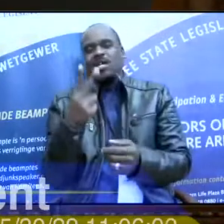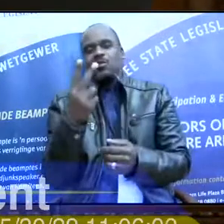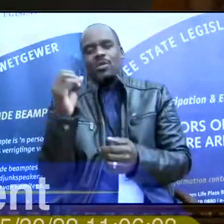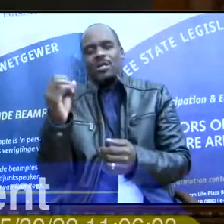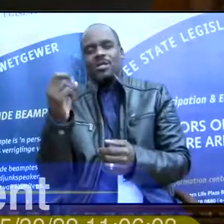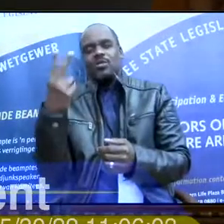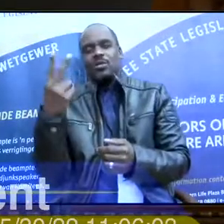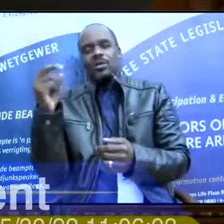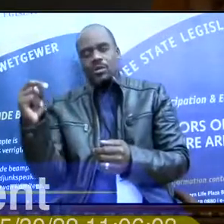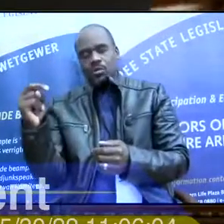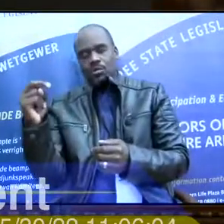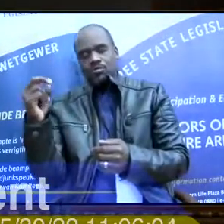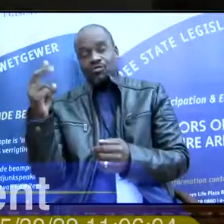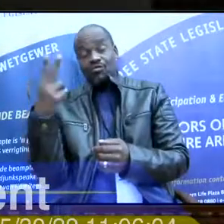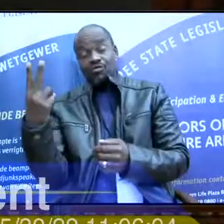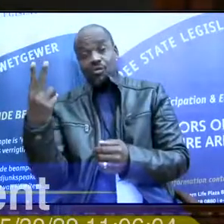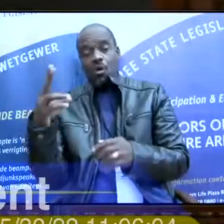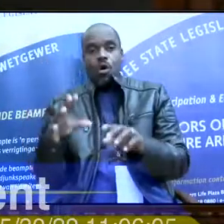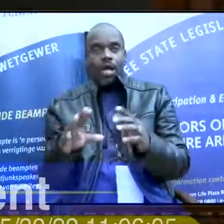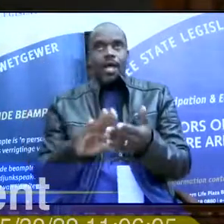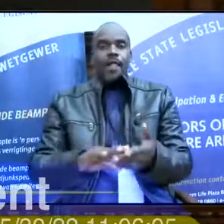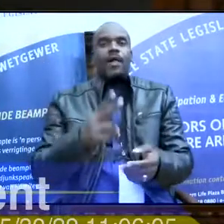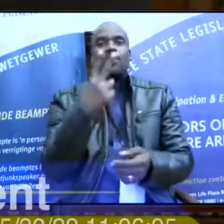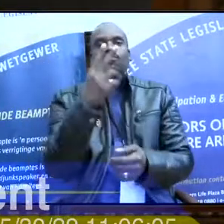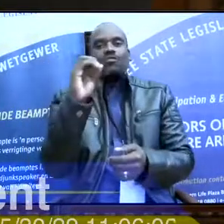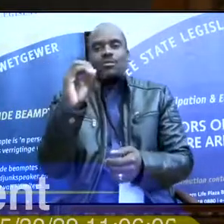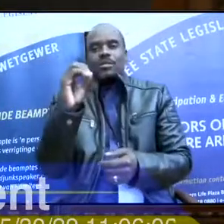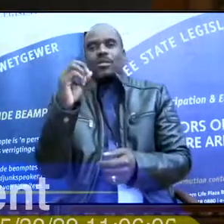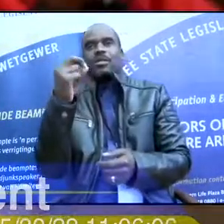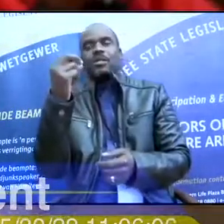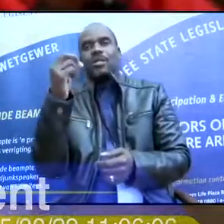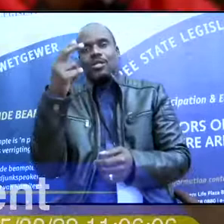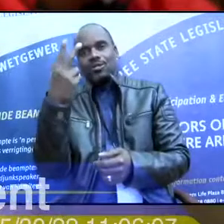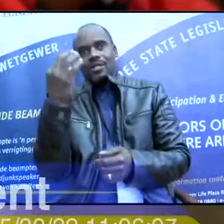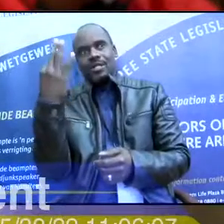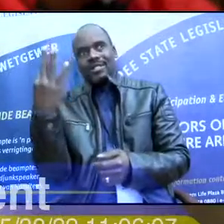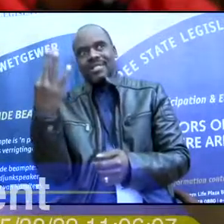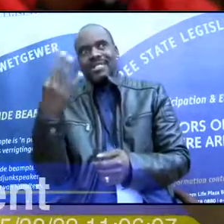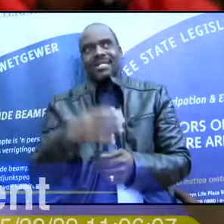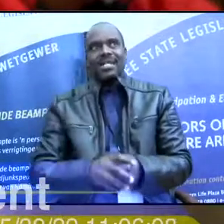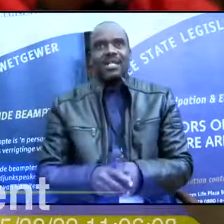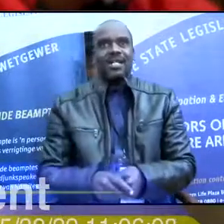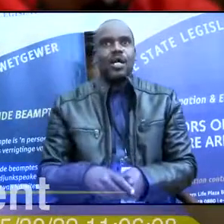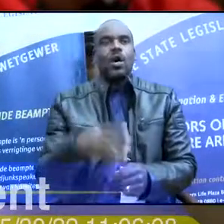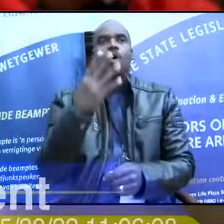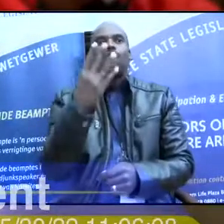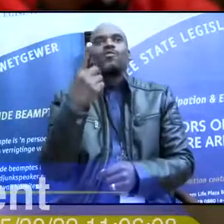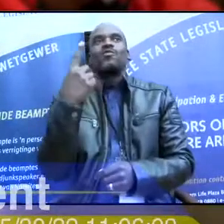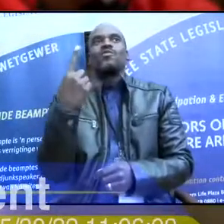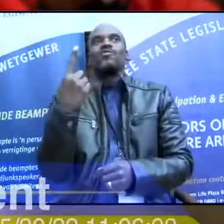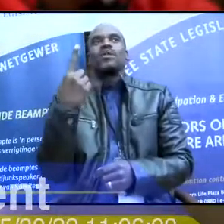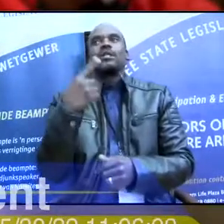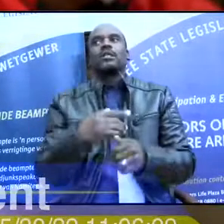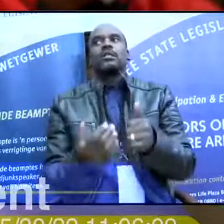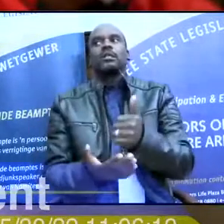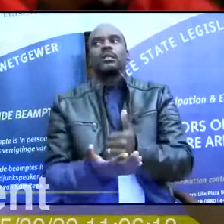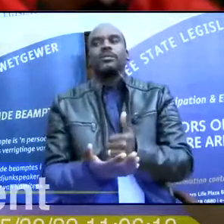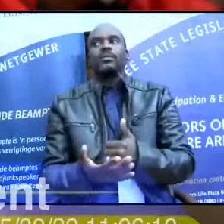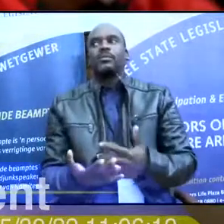2023 and then before that it will subside to 2.1 and 4.7